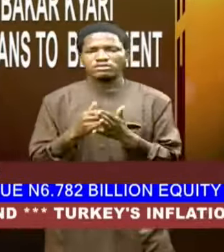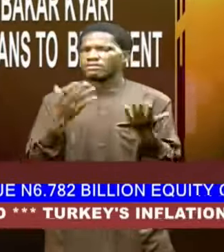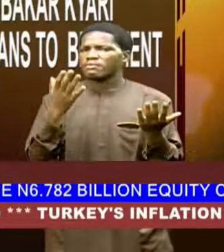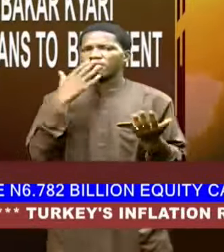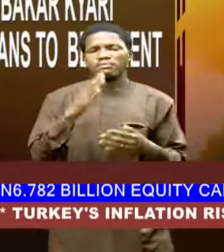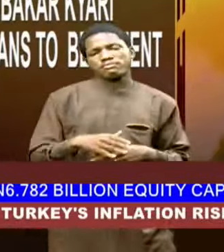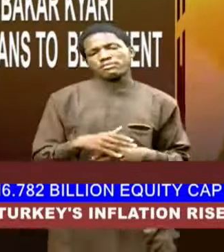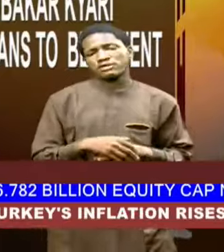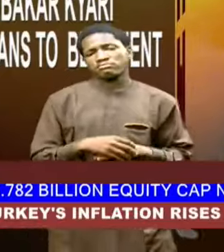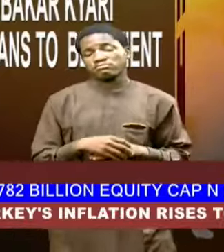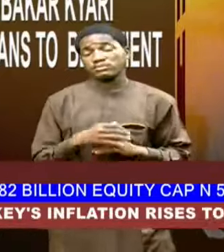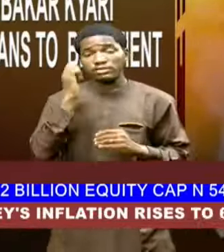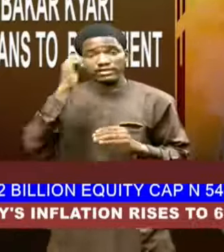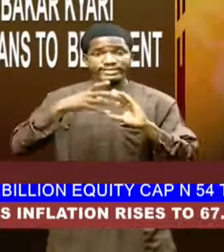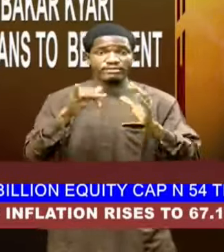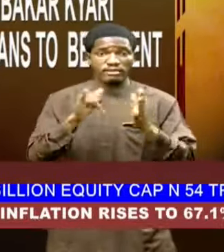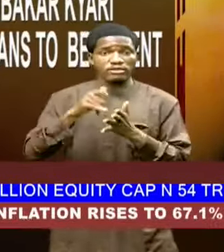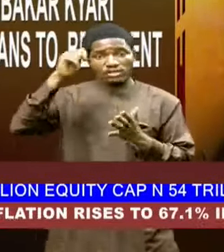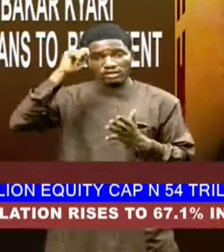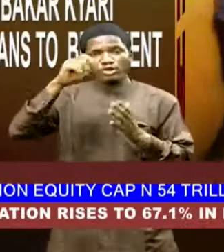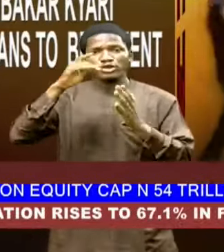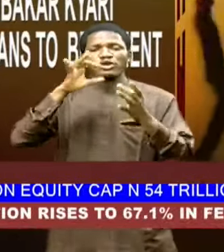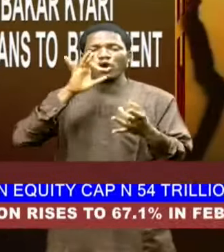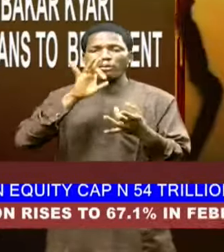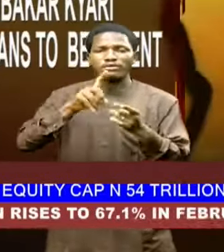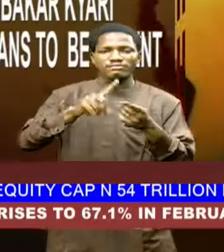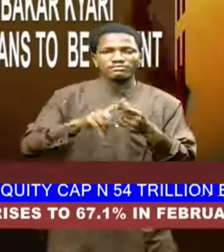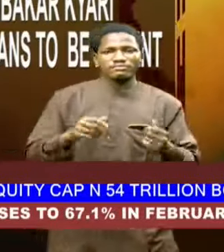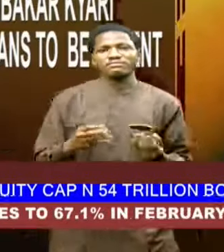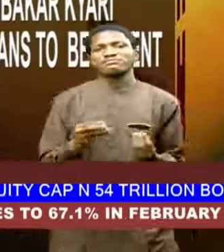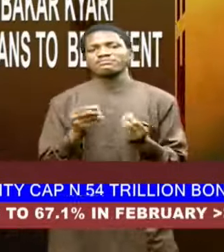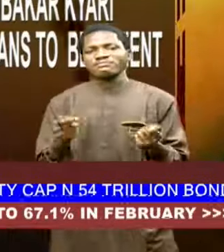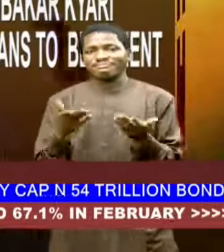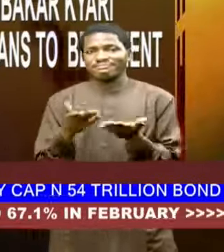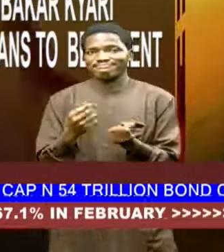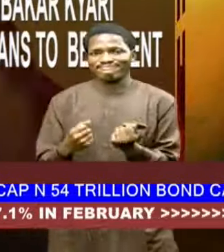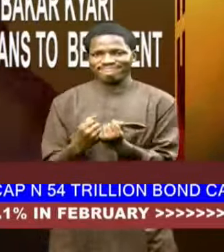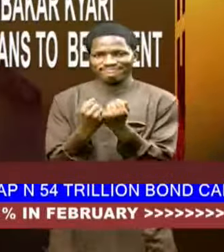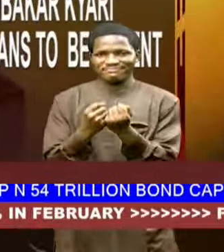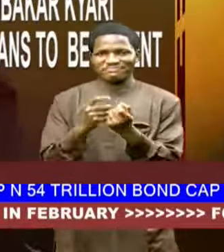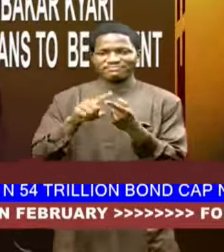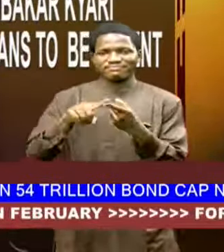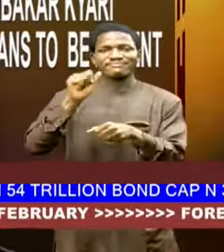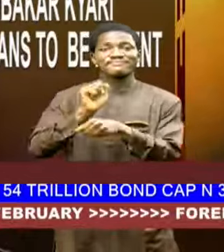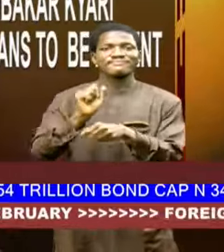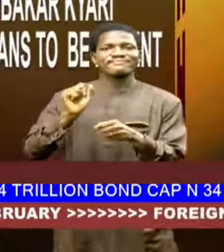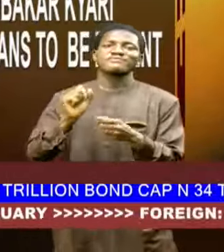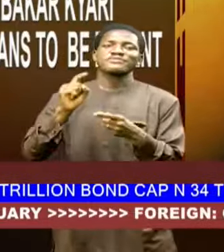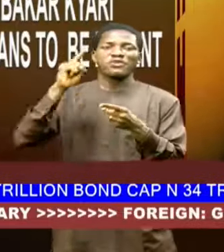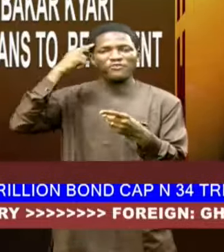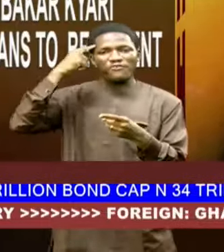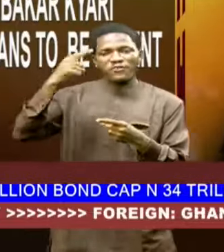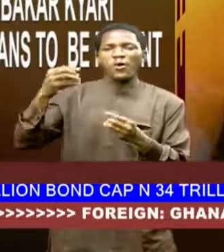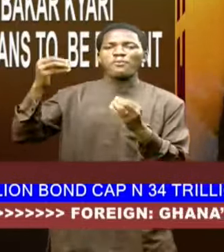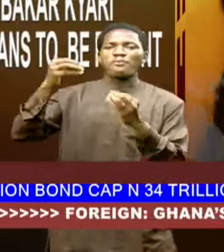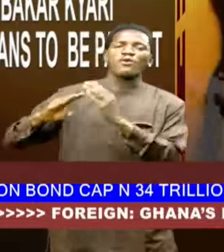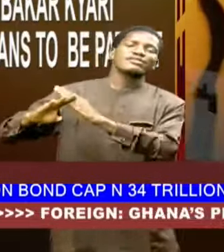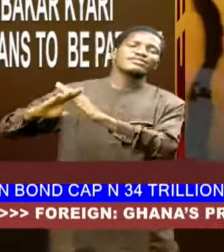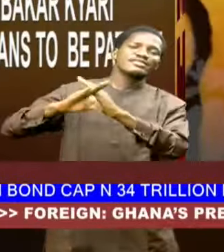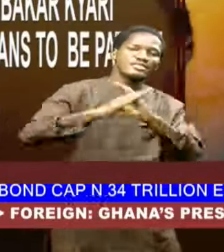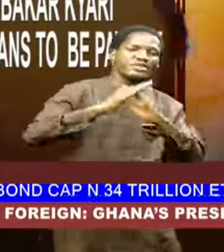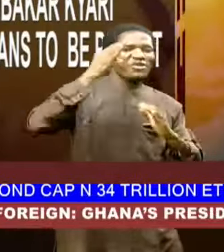committed to addressing these challenges and working towards a more secure and prosperous future for all. Abakari